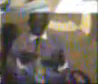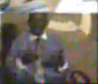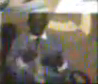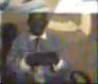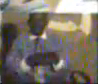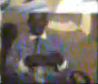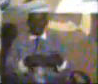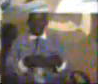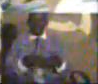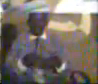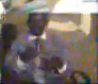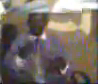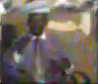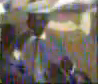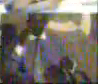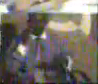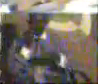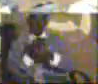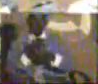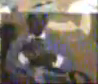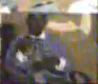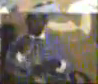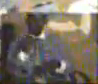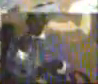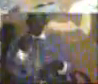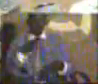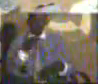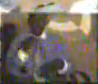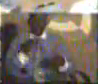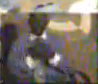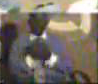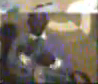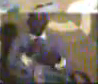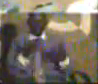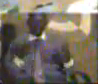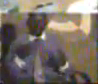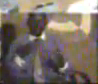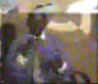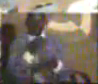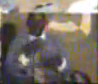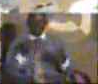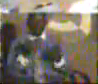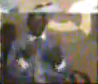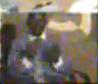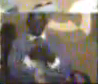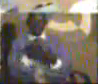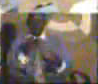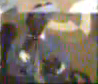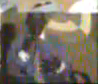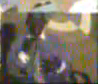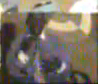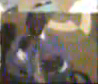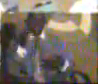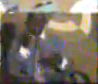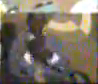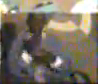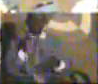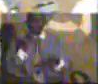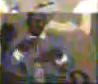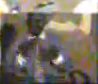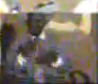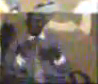this where this water normally passes before. So when the water has now been blocked now, there's no way for it to